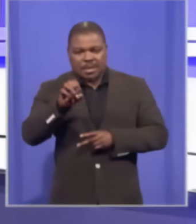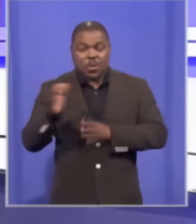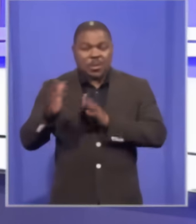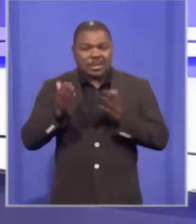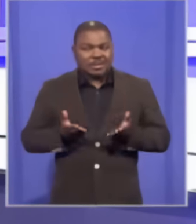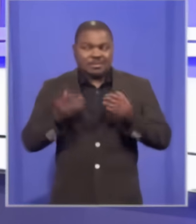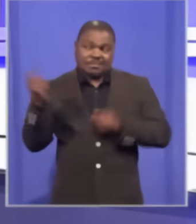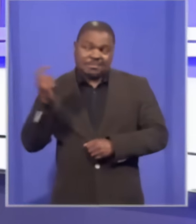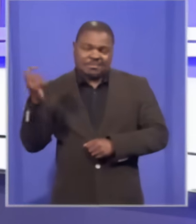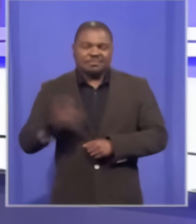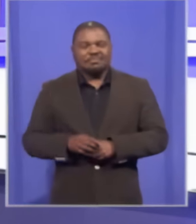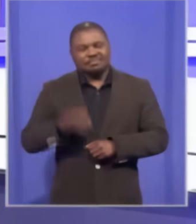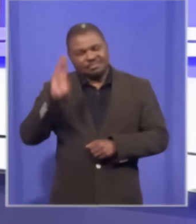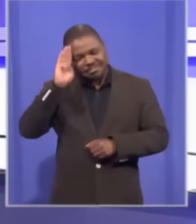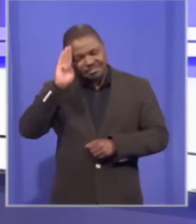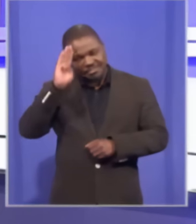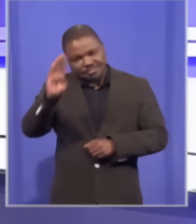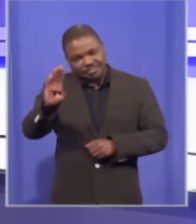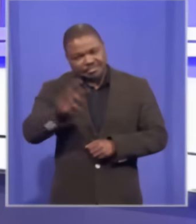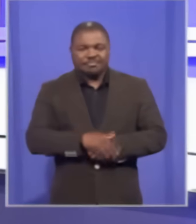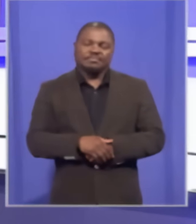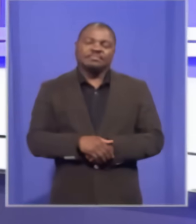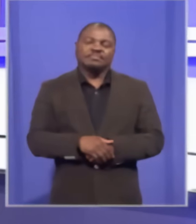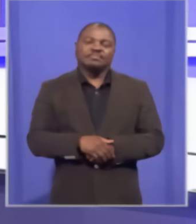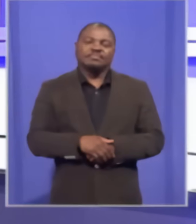a boso go šogofetše šalang.